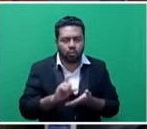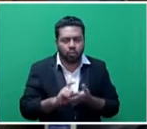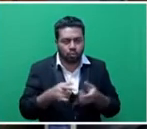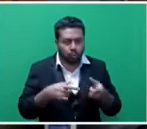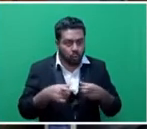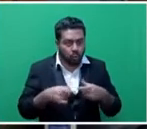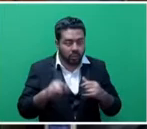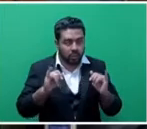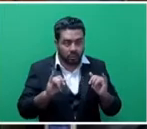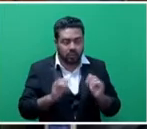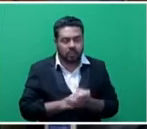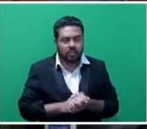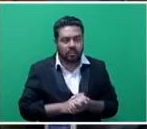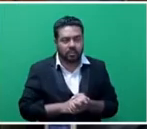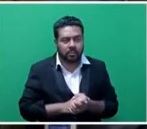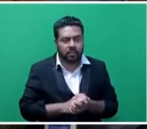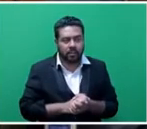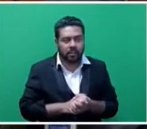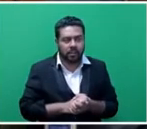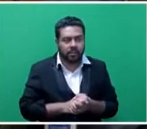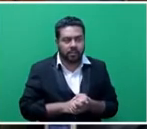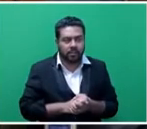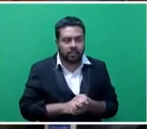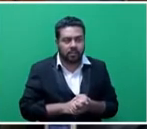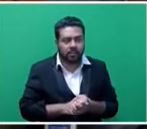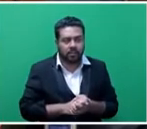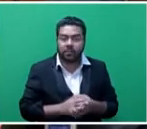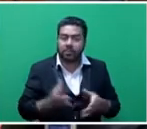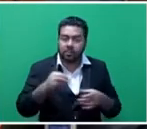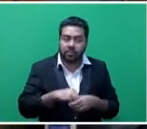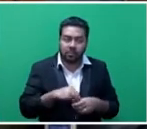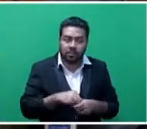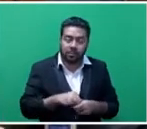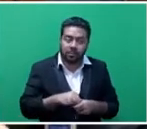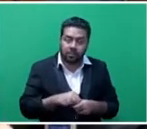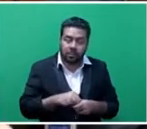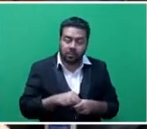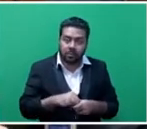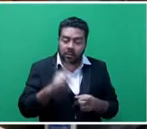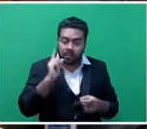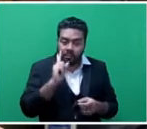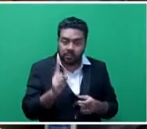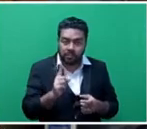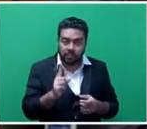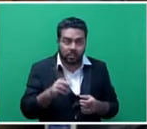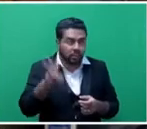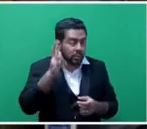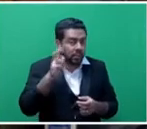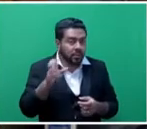recurring in previous audit reports and warranted the committee's scrutiny. As such, the committee resolved to hear from